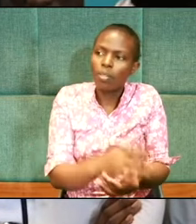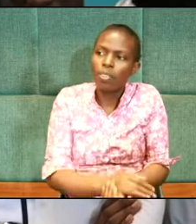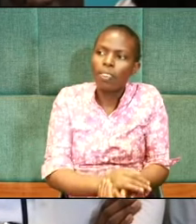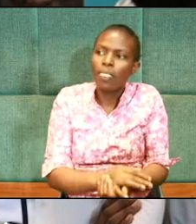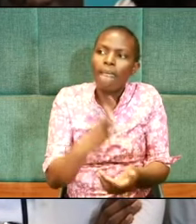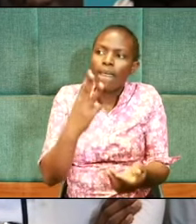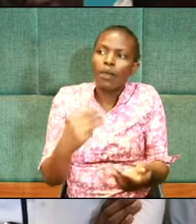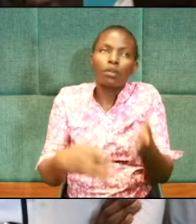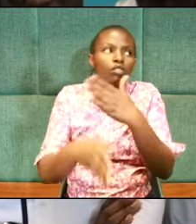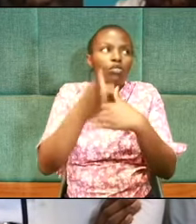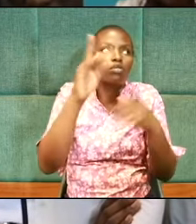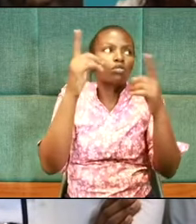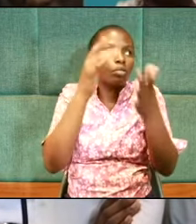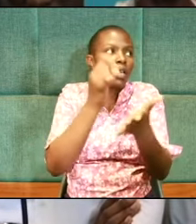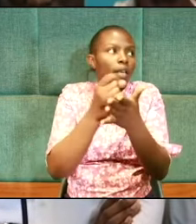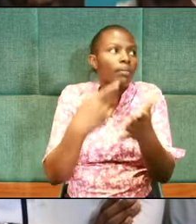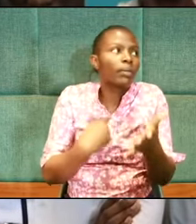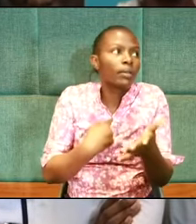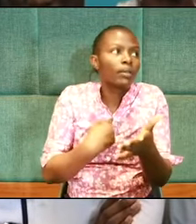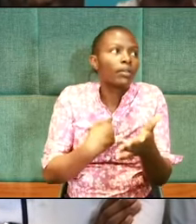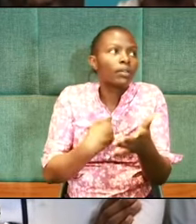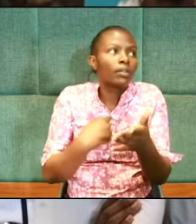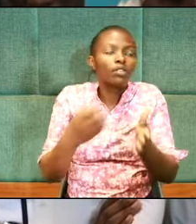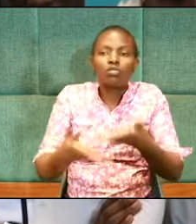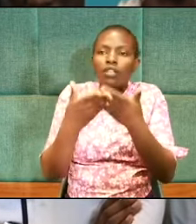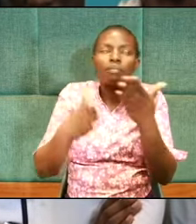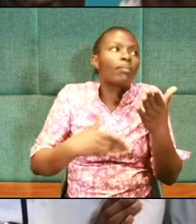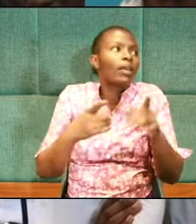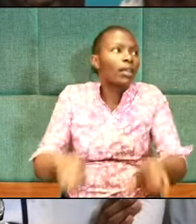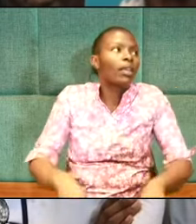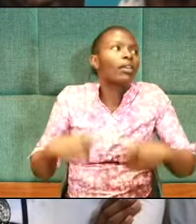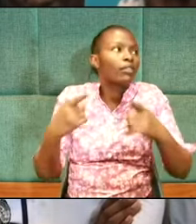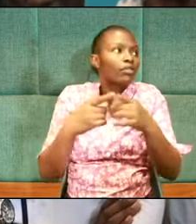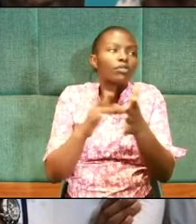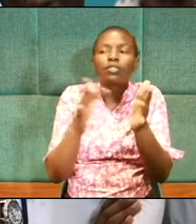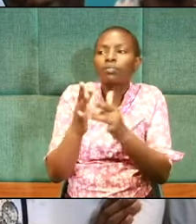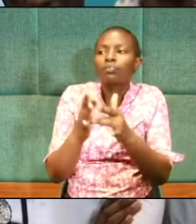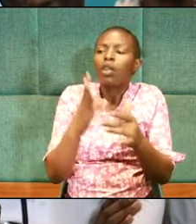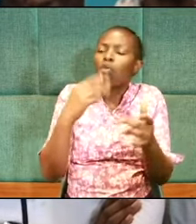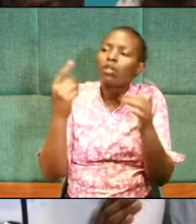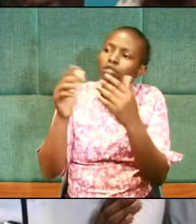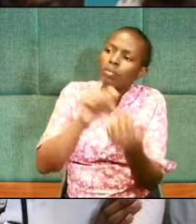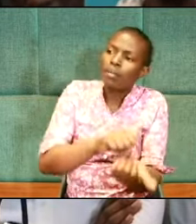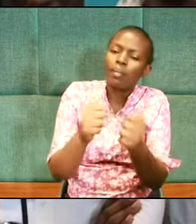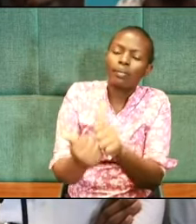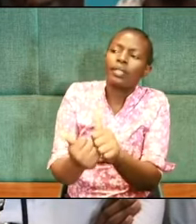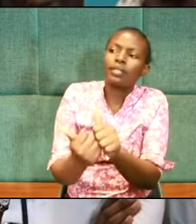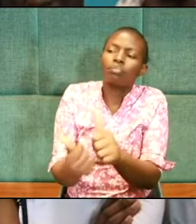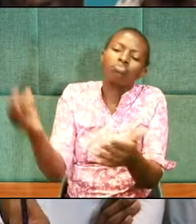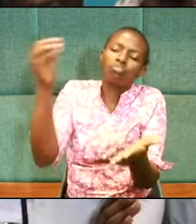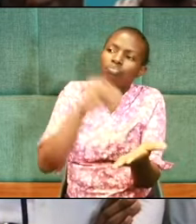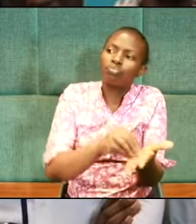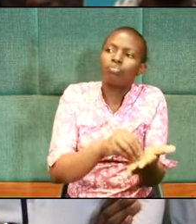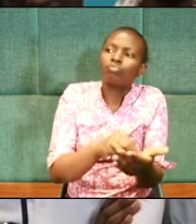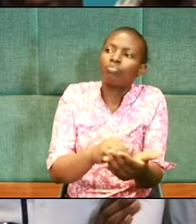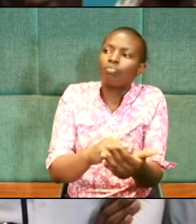I want God to help me. I want to give my life to Jesus. I want to be either baptized or rebaptized.